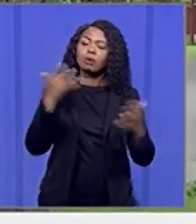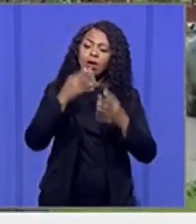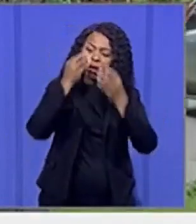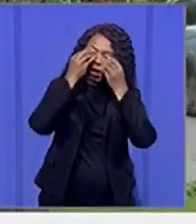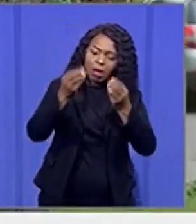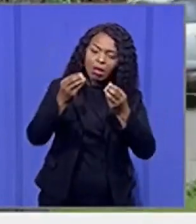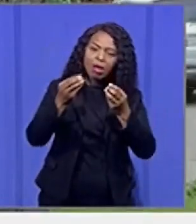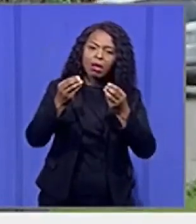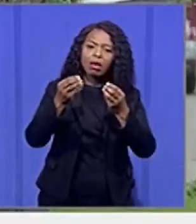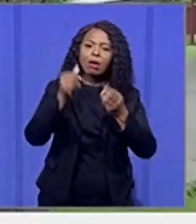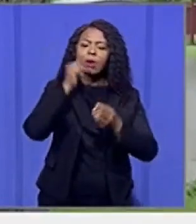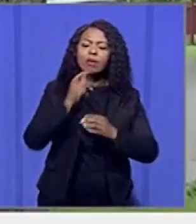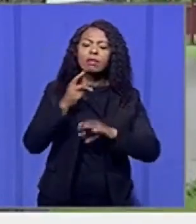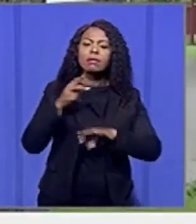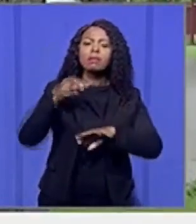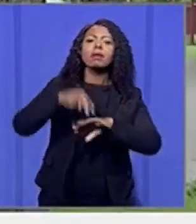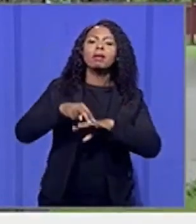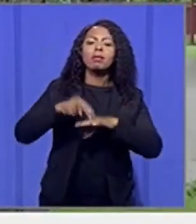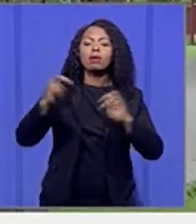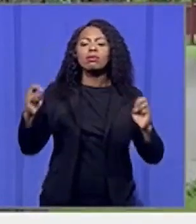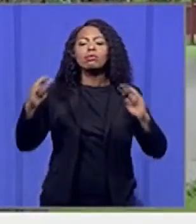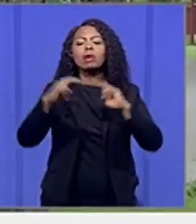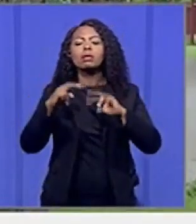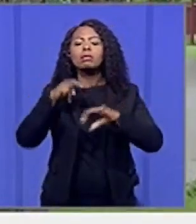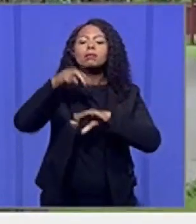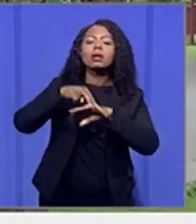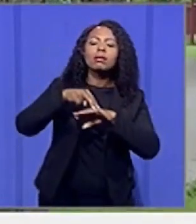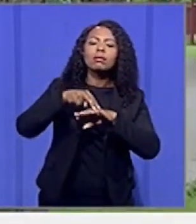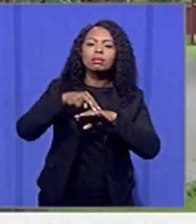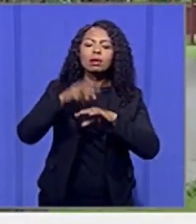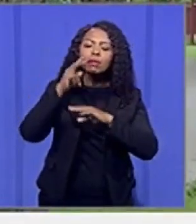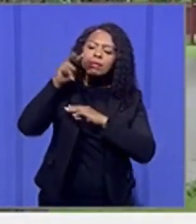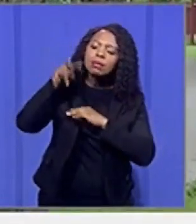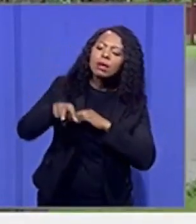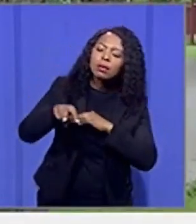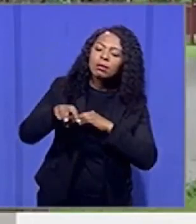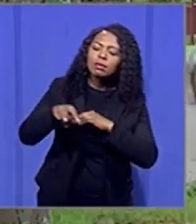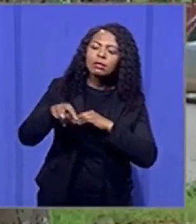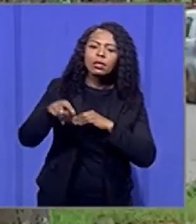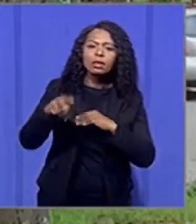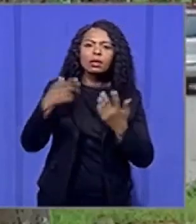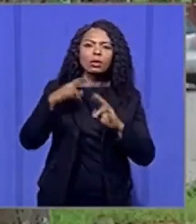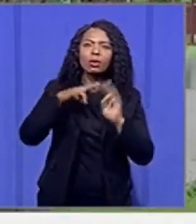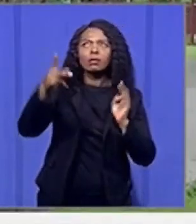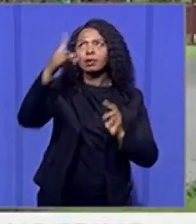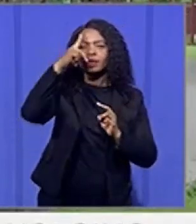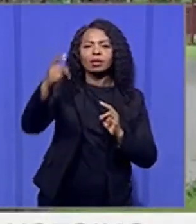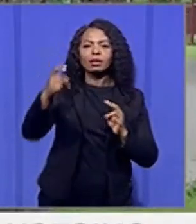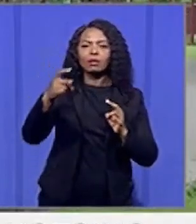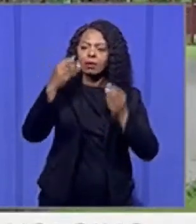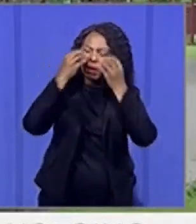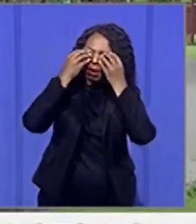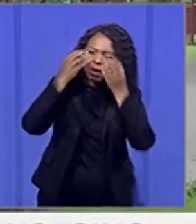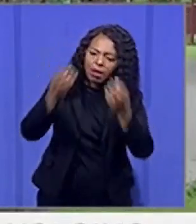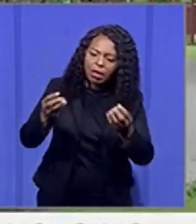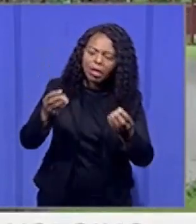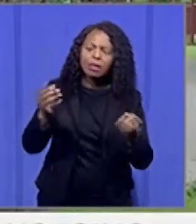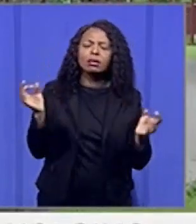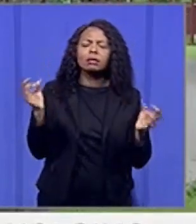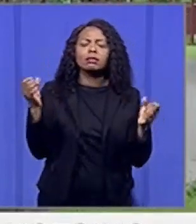when I was standing on the bridge there. It's like I couldn't believe my eyes. It was so